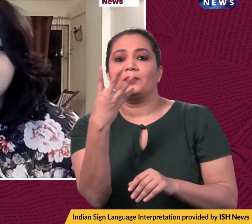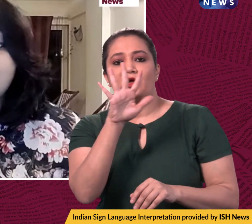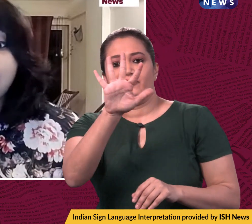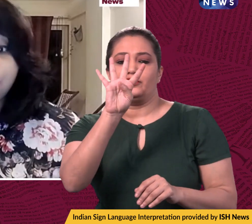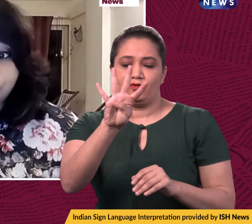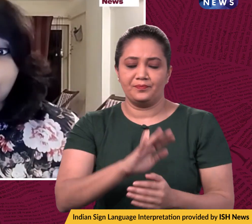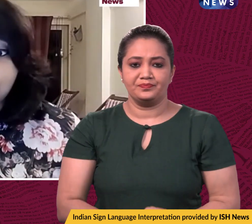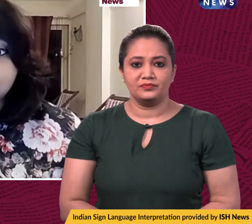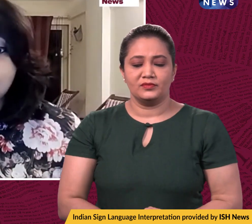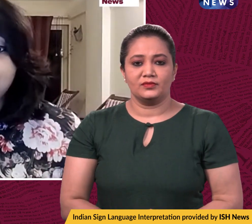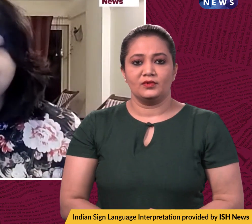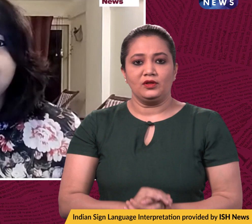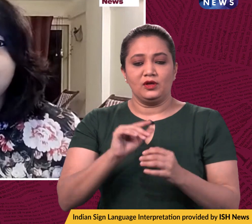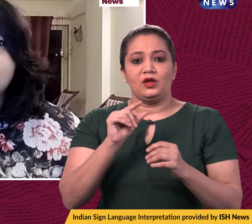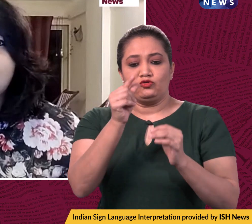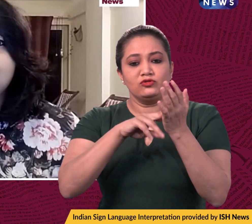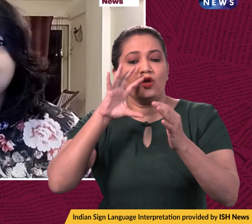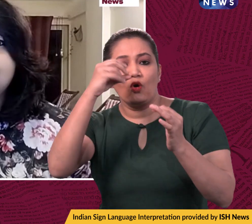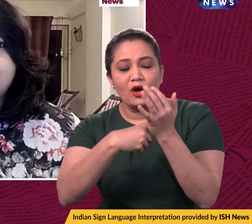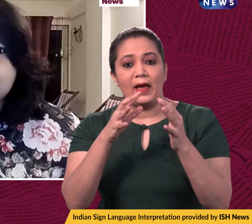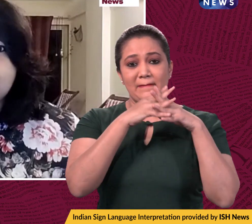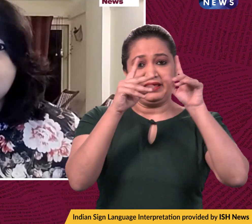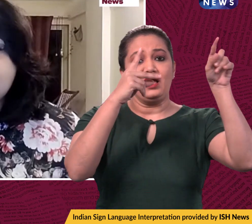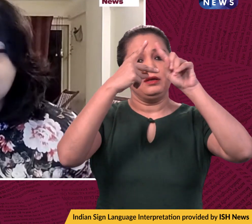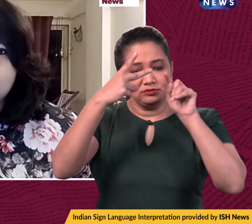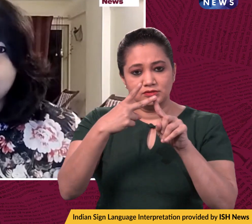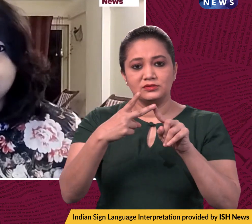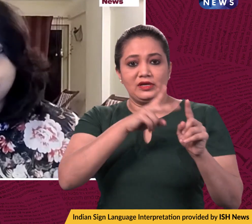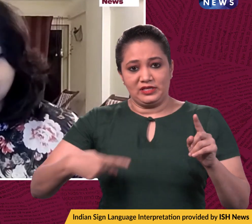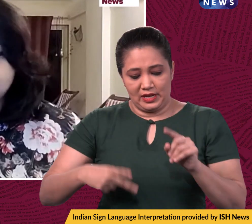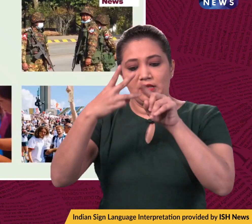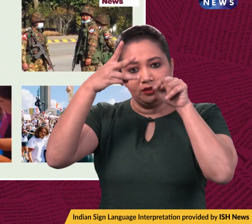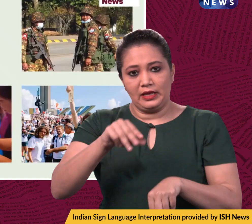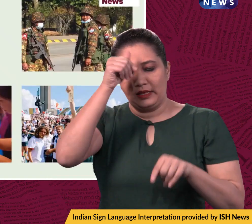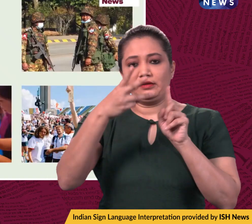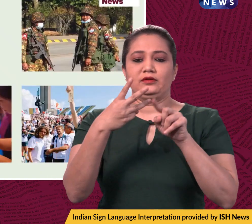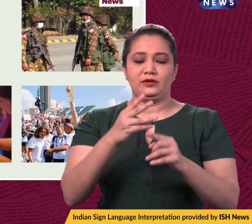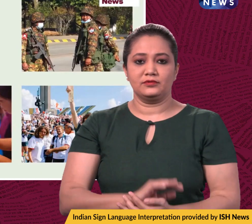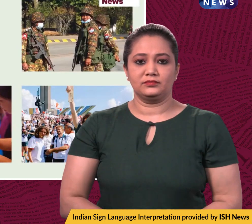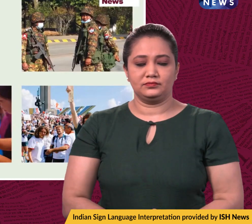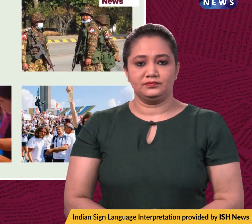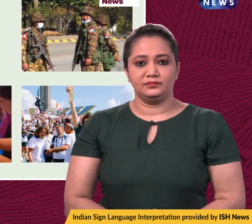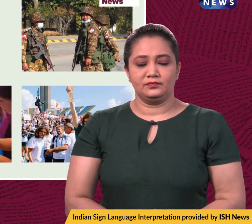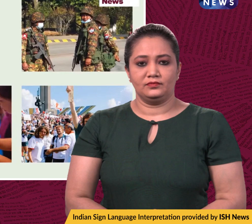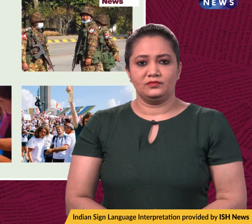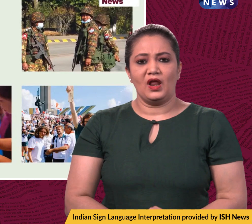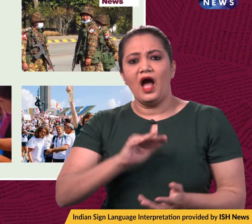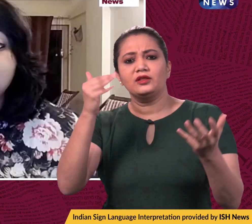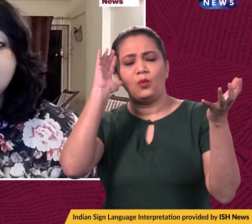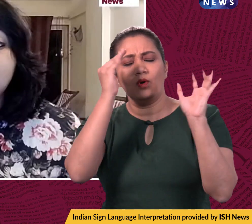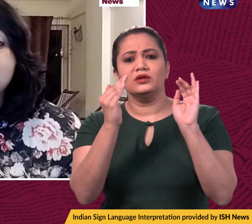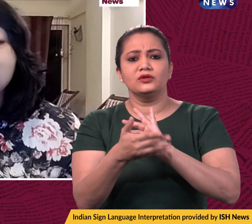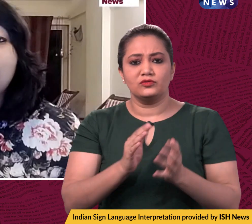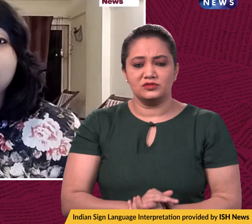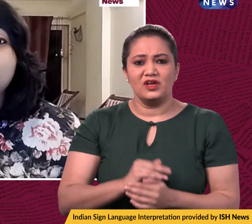it has the third highest number of unicorns after the USA and China. On to international news right now. A